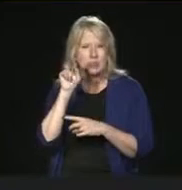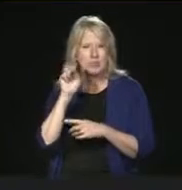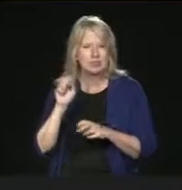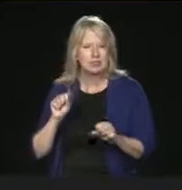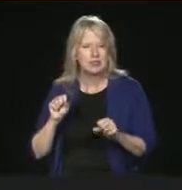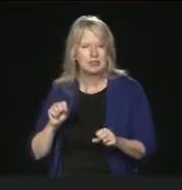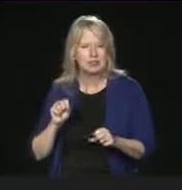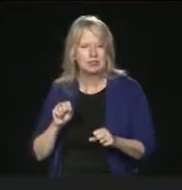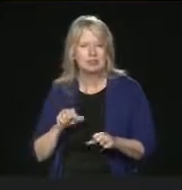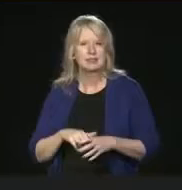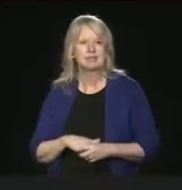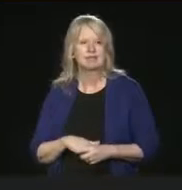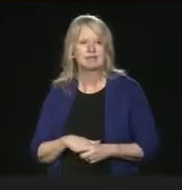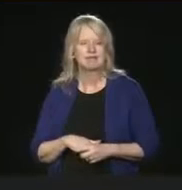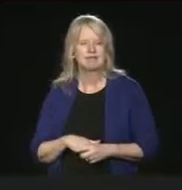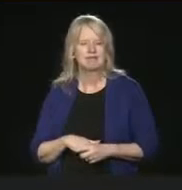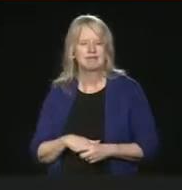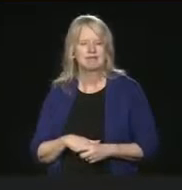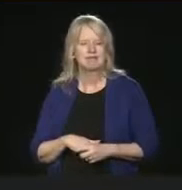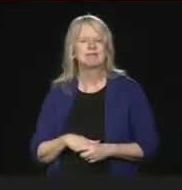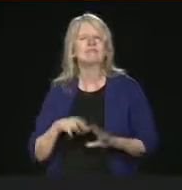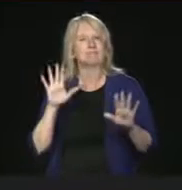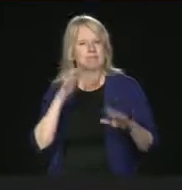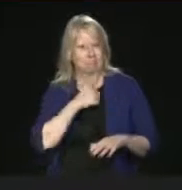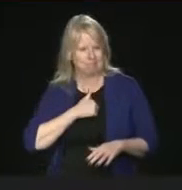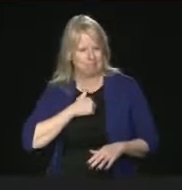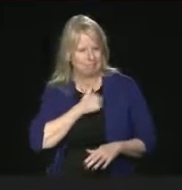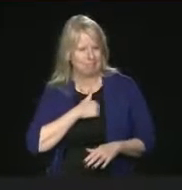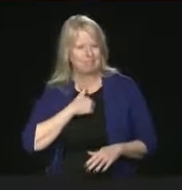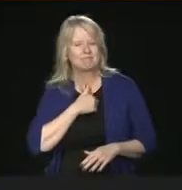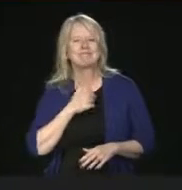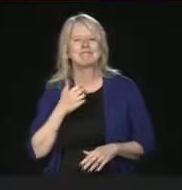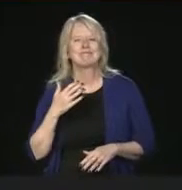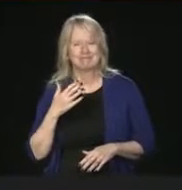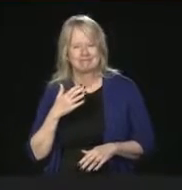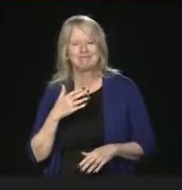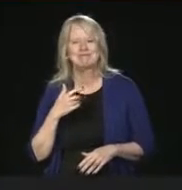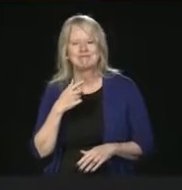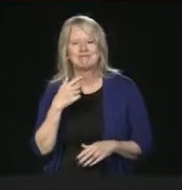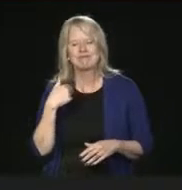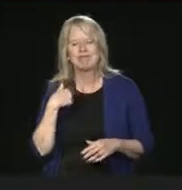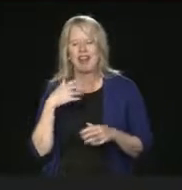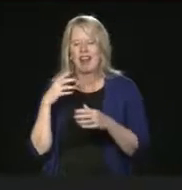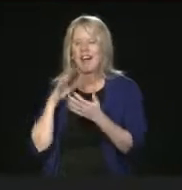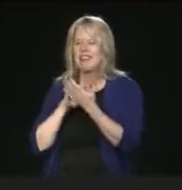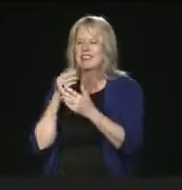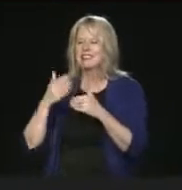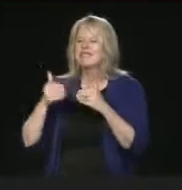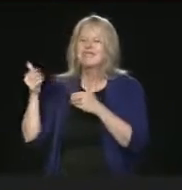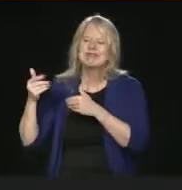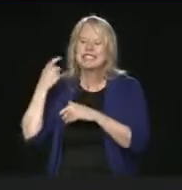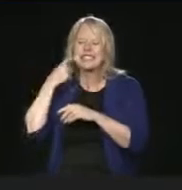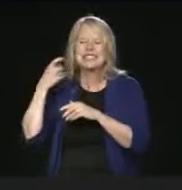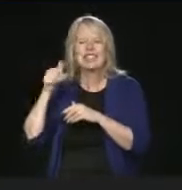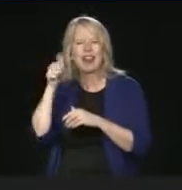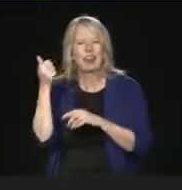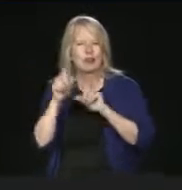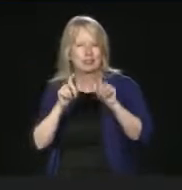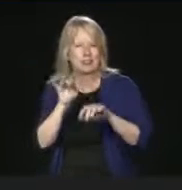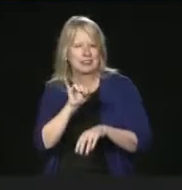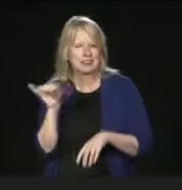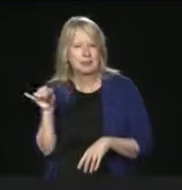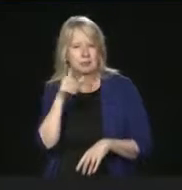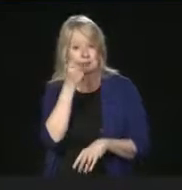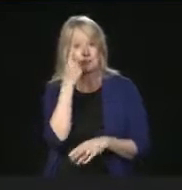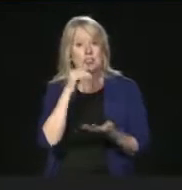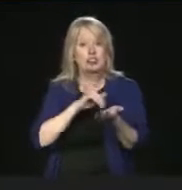Sorry. Good morning, Prime Minister. Now, following up on my colleague's question, doctors and business people are asking you for